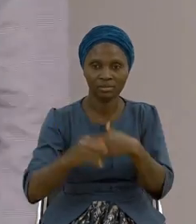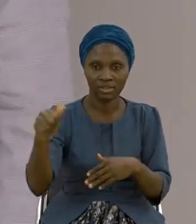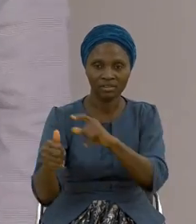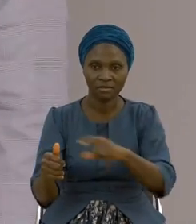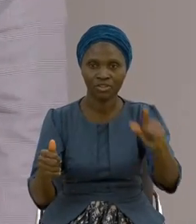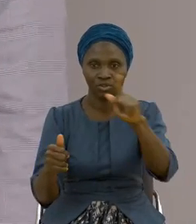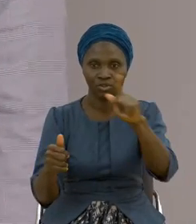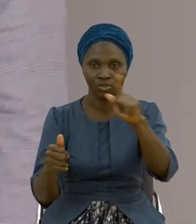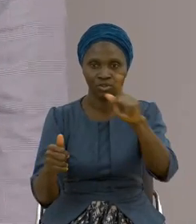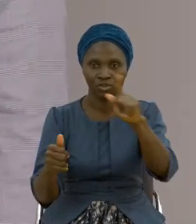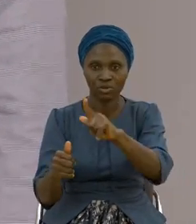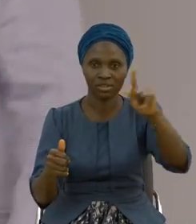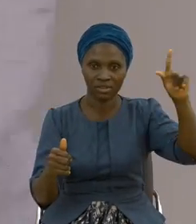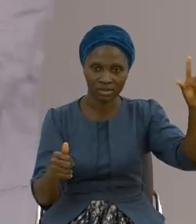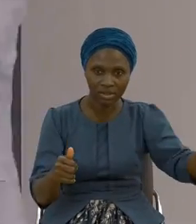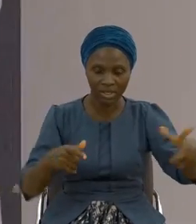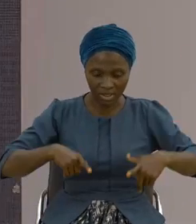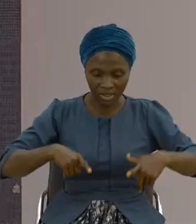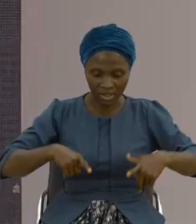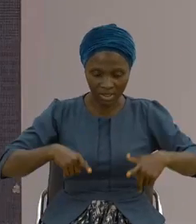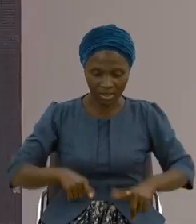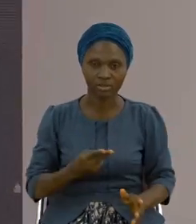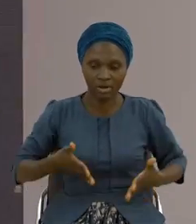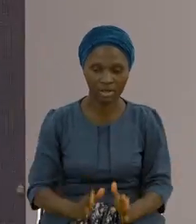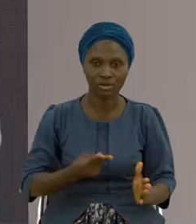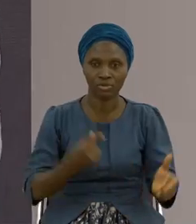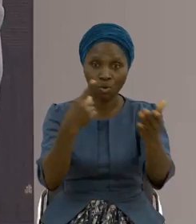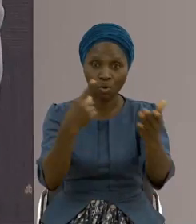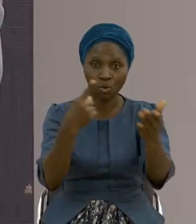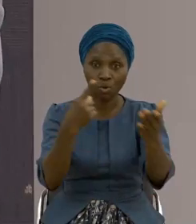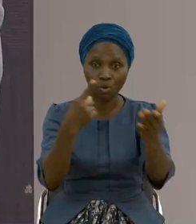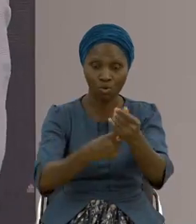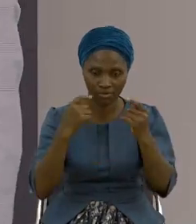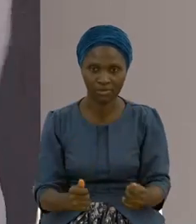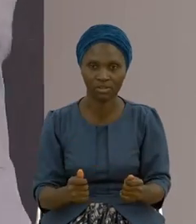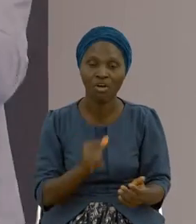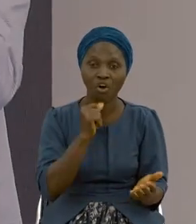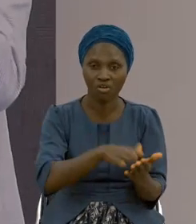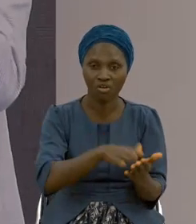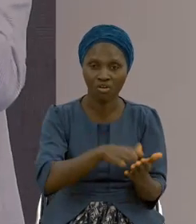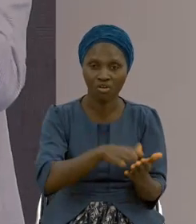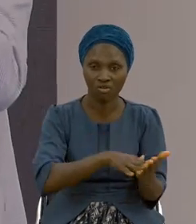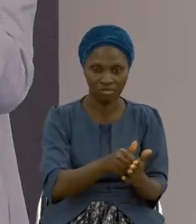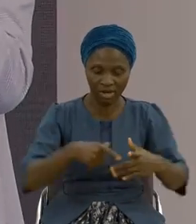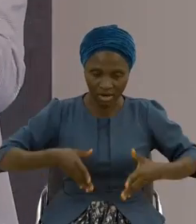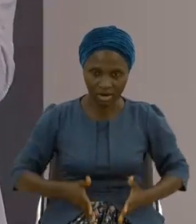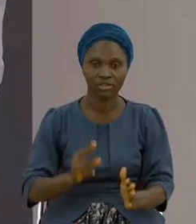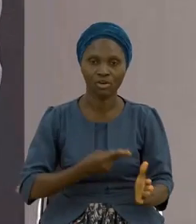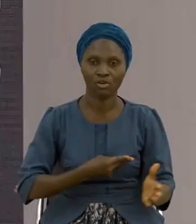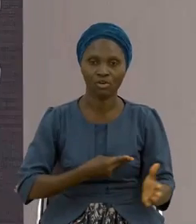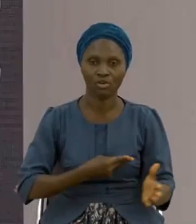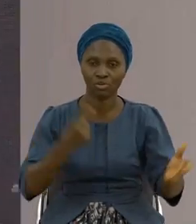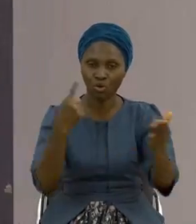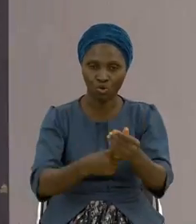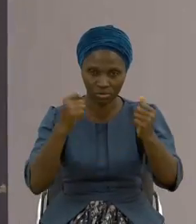fast on religion let us so fast never giving up let us hold first